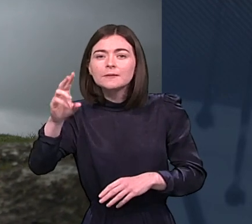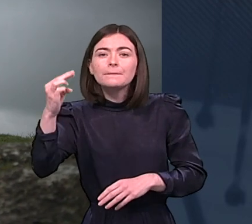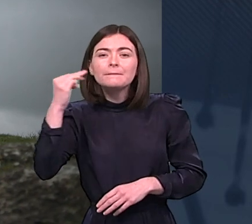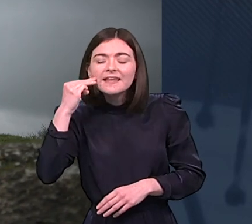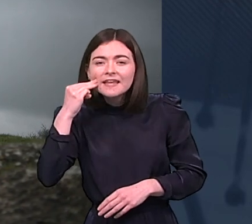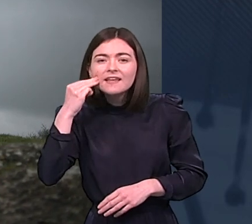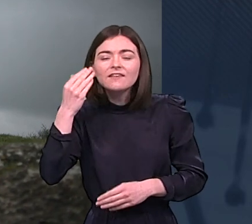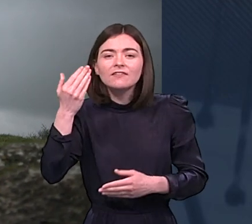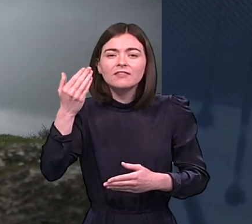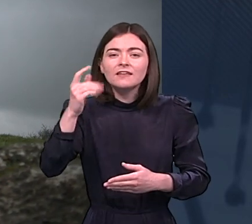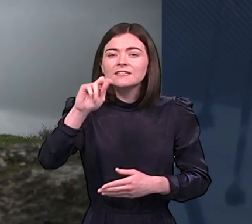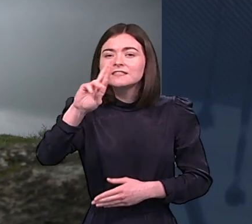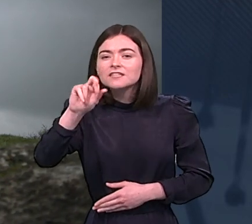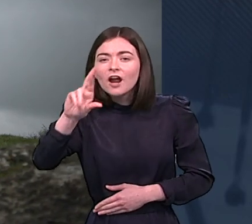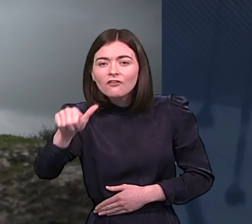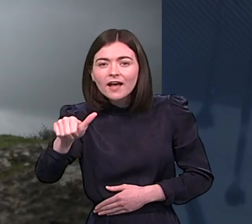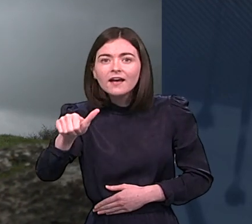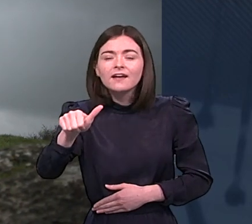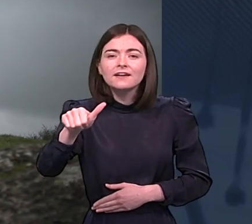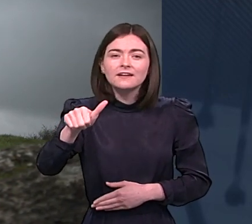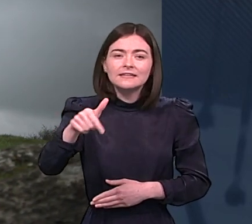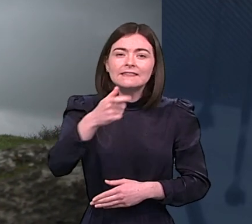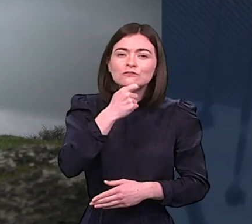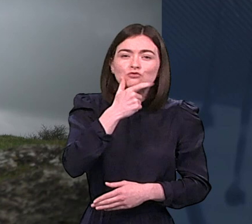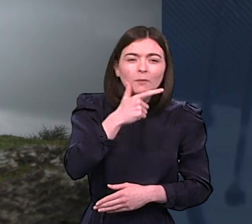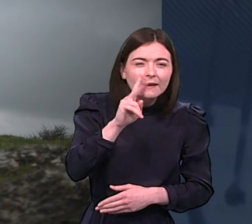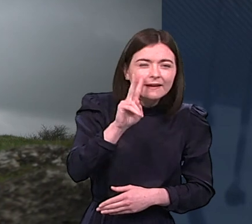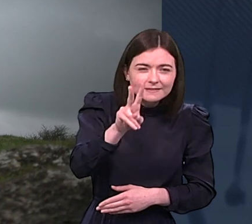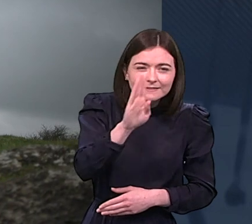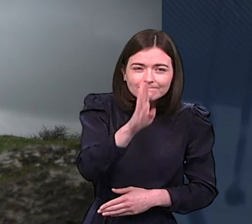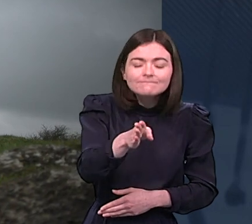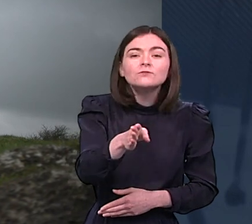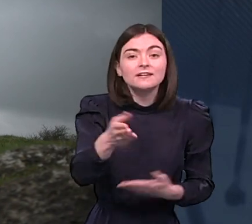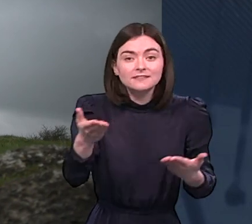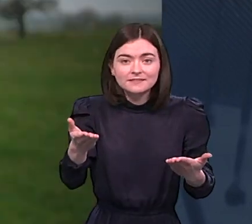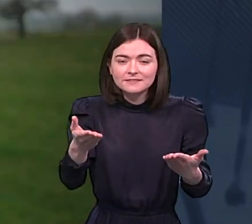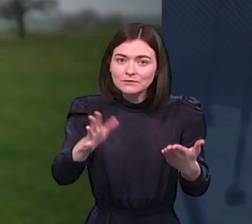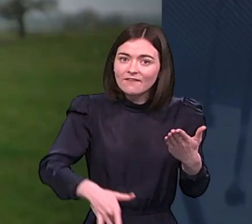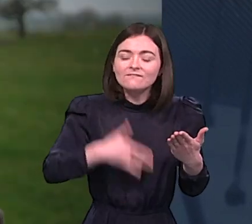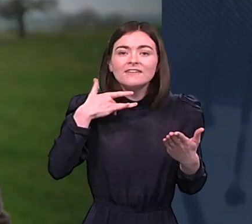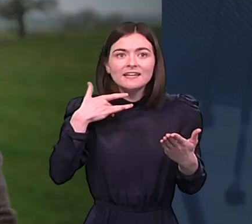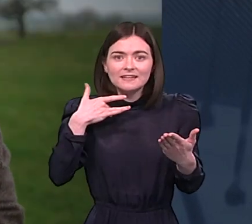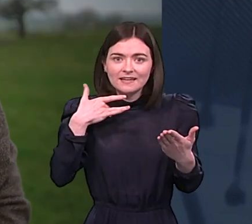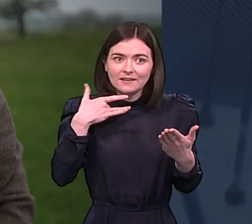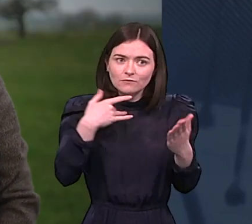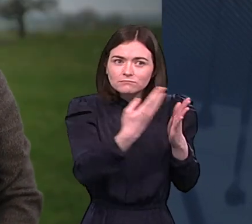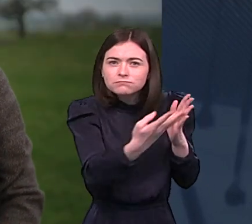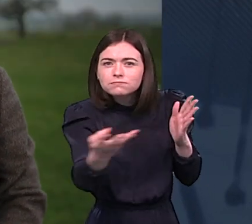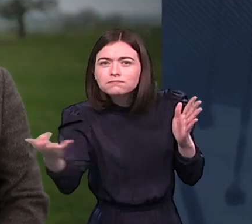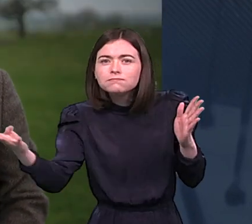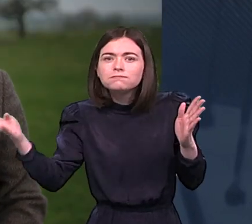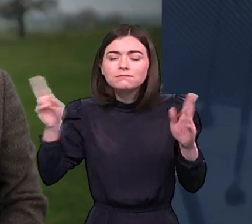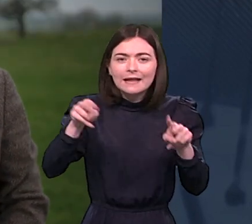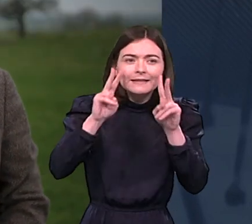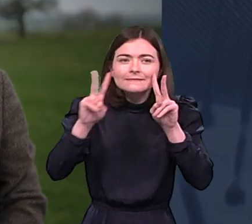Meath, Tower is just up here, Dublin straight ahead. So it's that idea and that feeling of encirclement. And